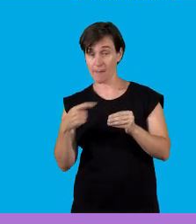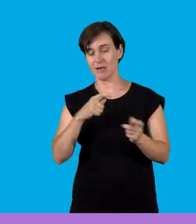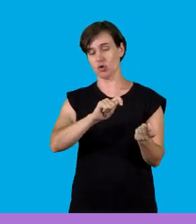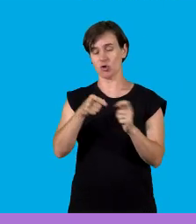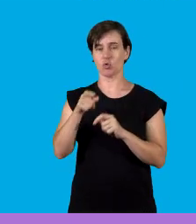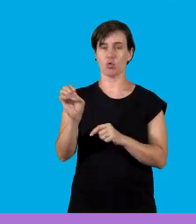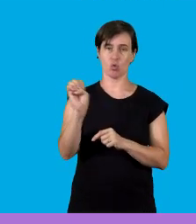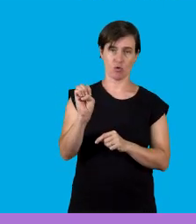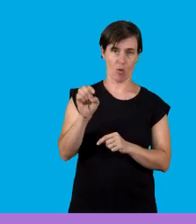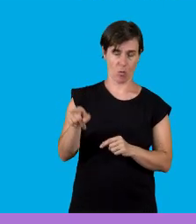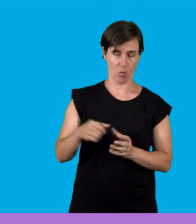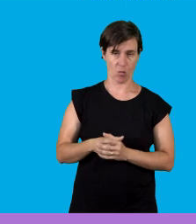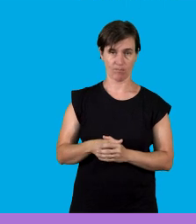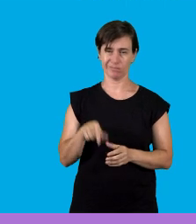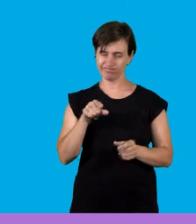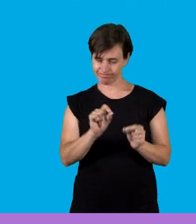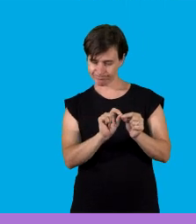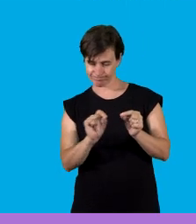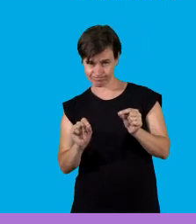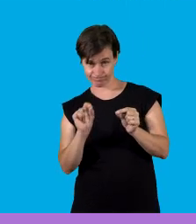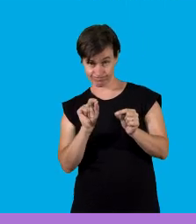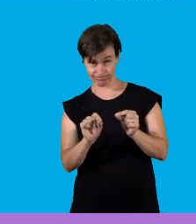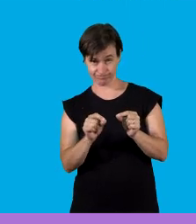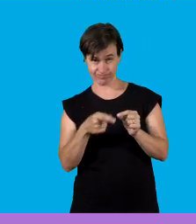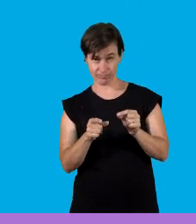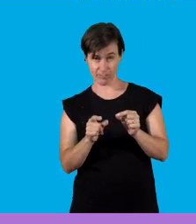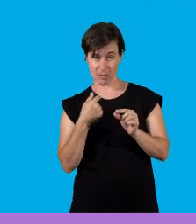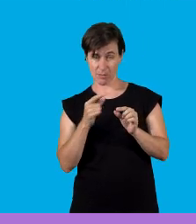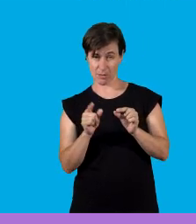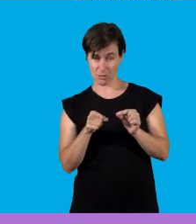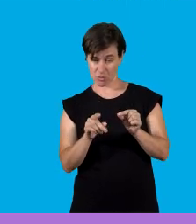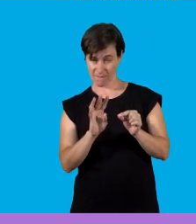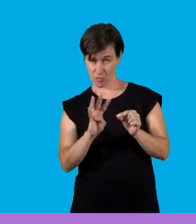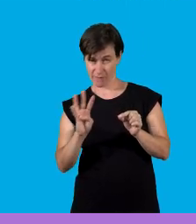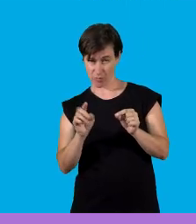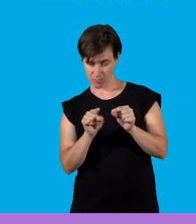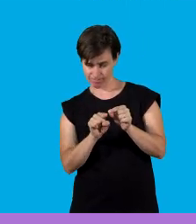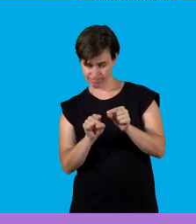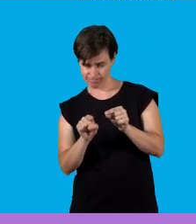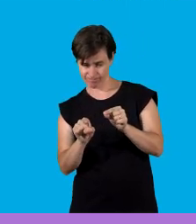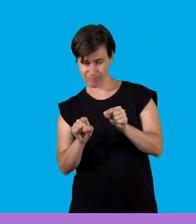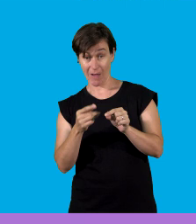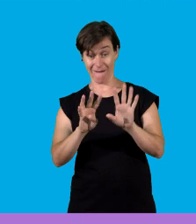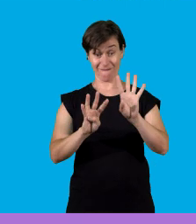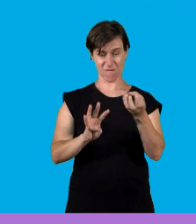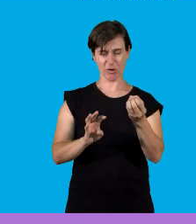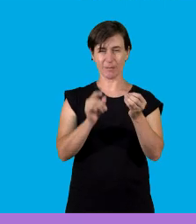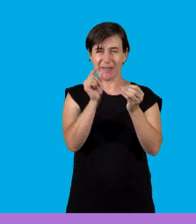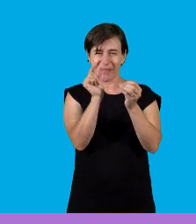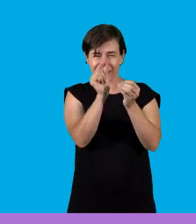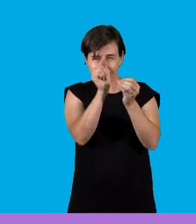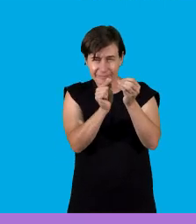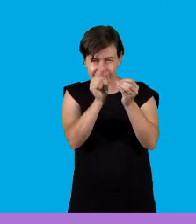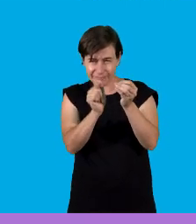and I convert that to euros, right? So let's look at our dollars here. I said that's 44, and again look at the intervals